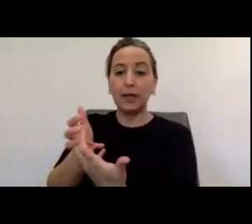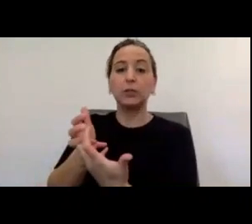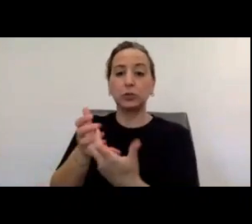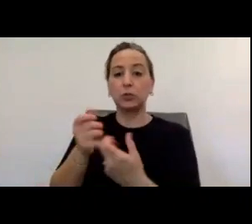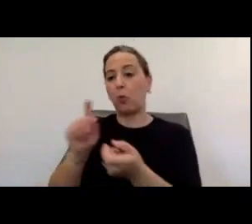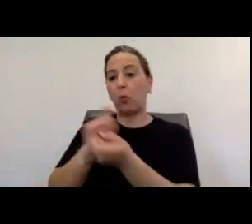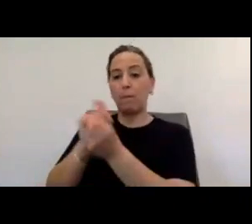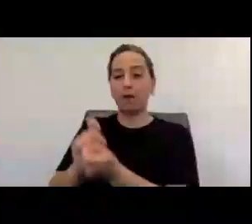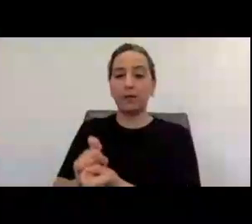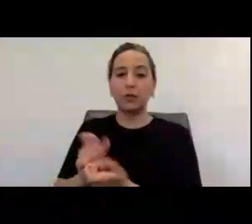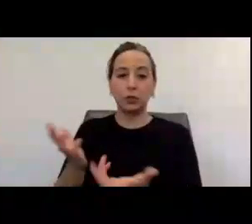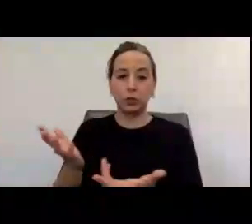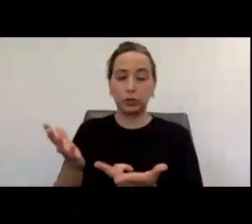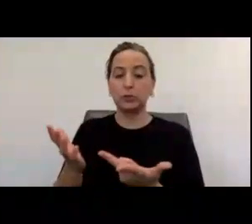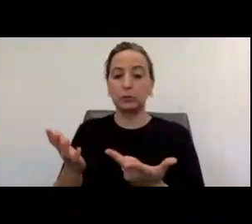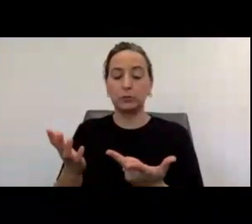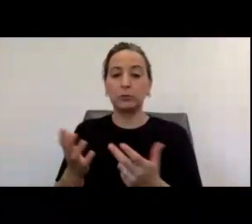that can